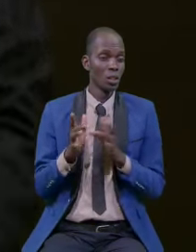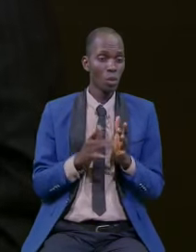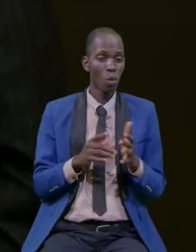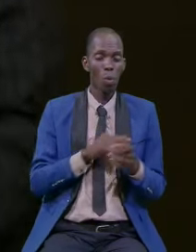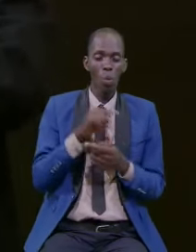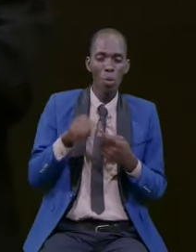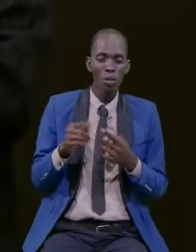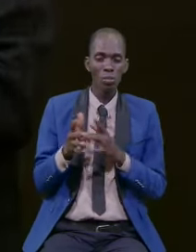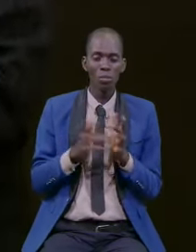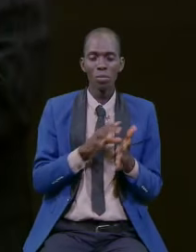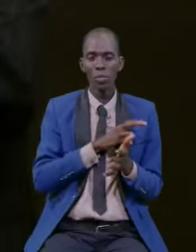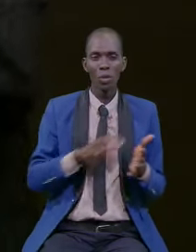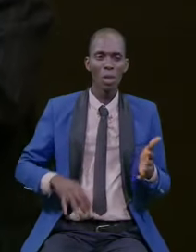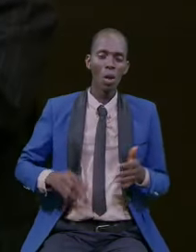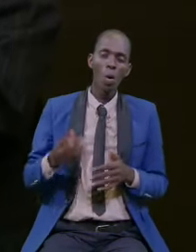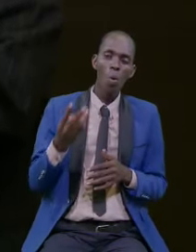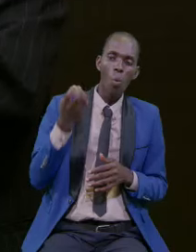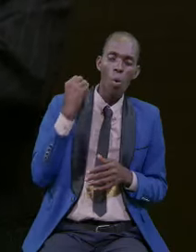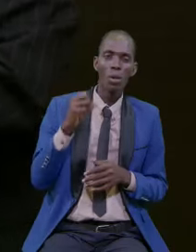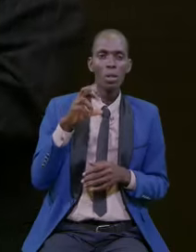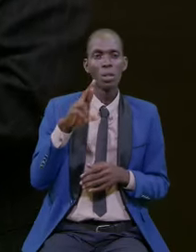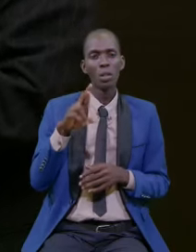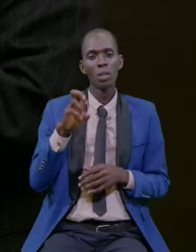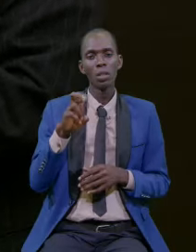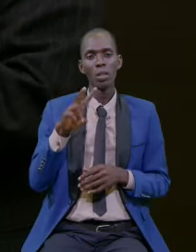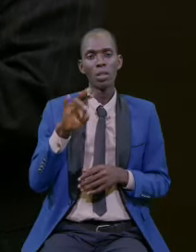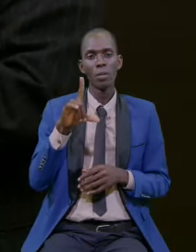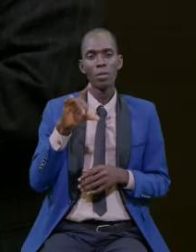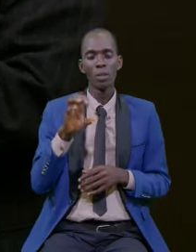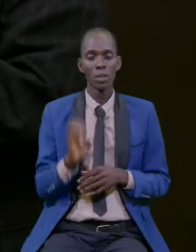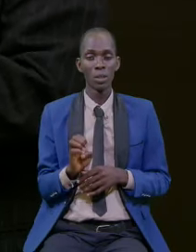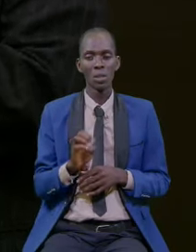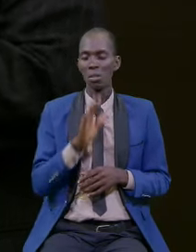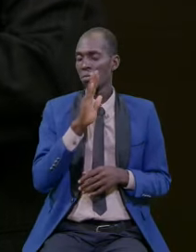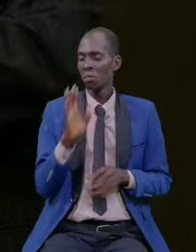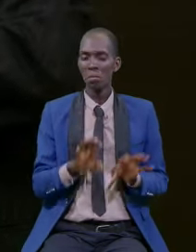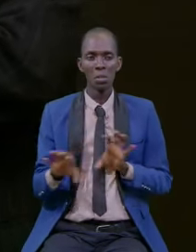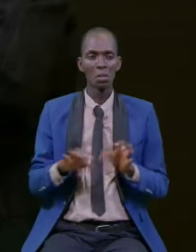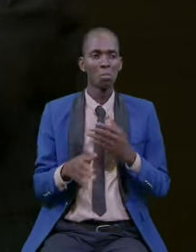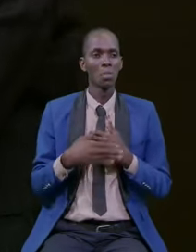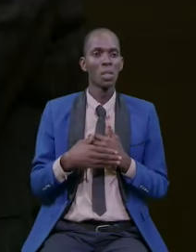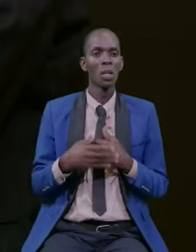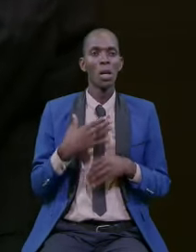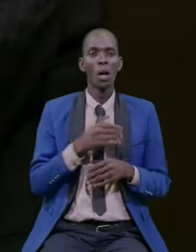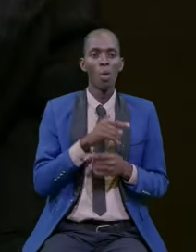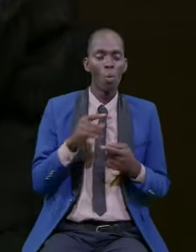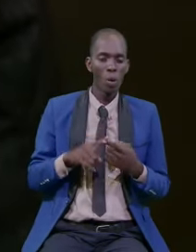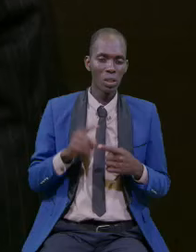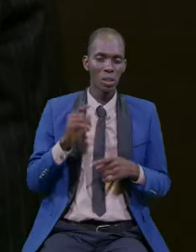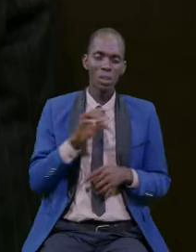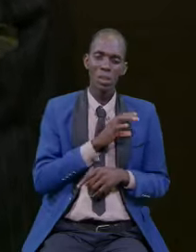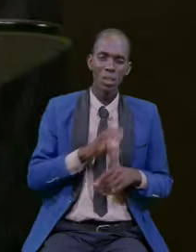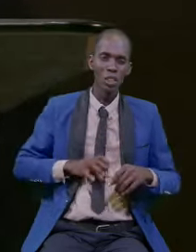not again. When he suffered, he threatened not. How